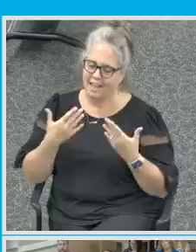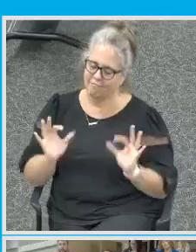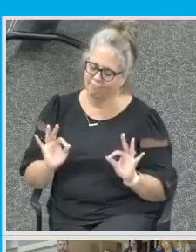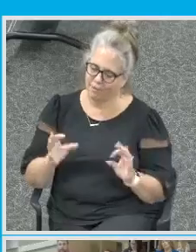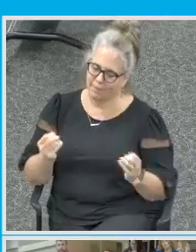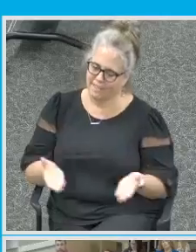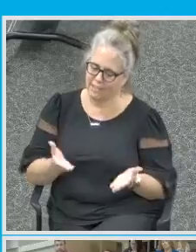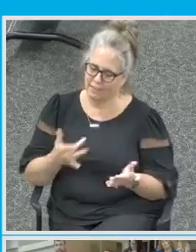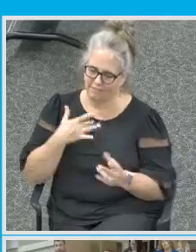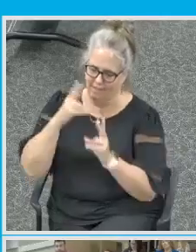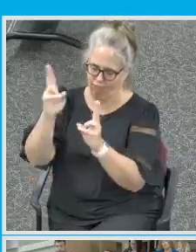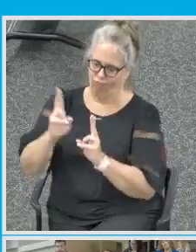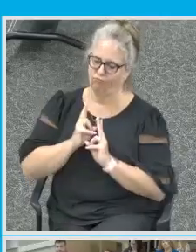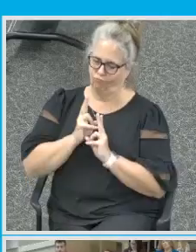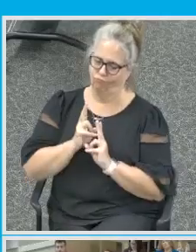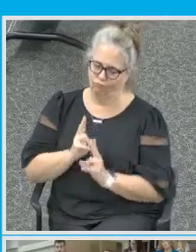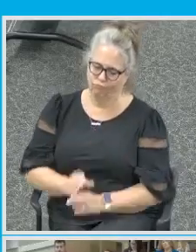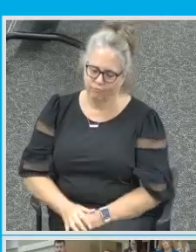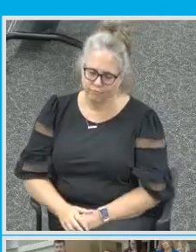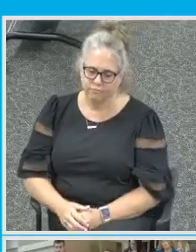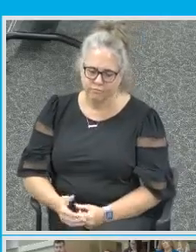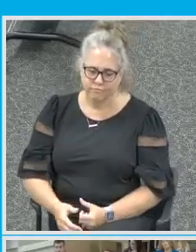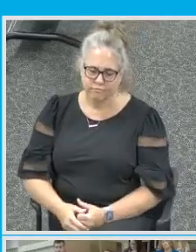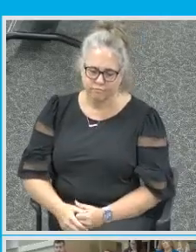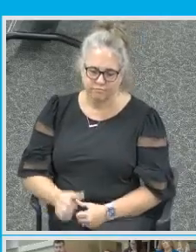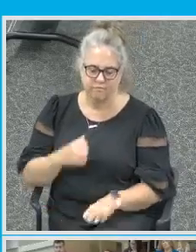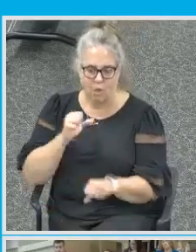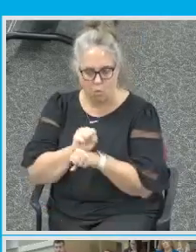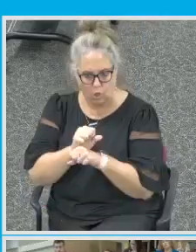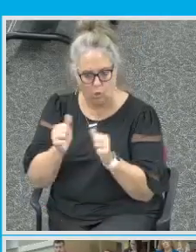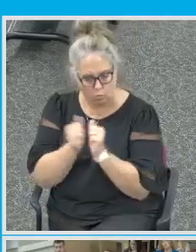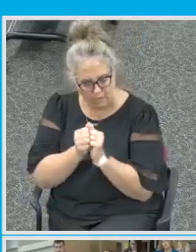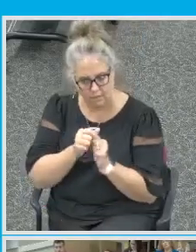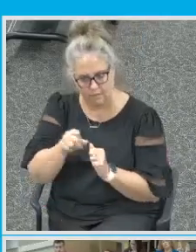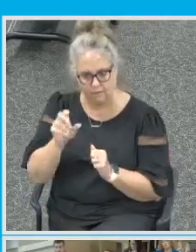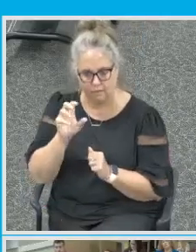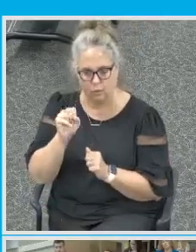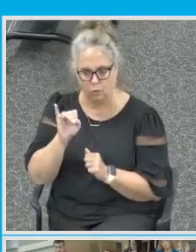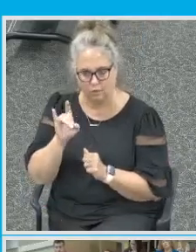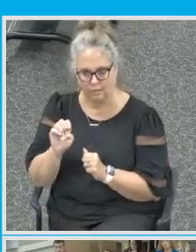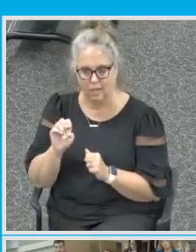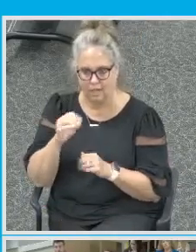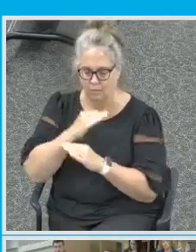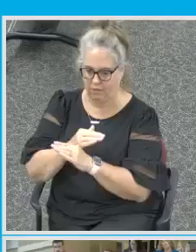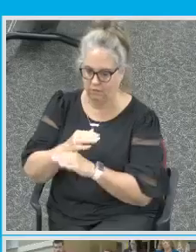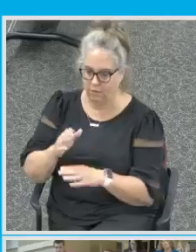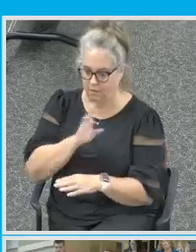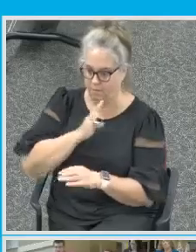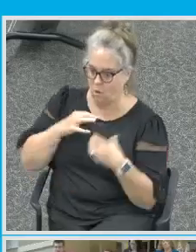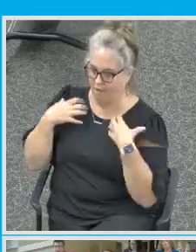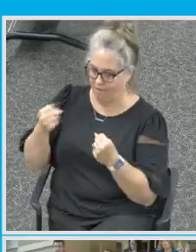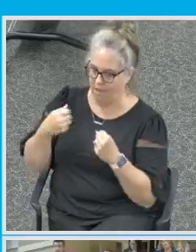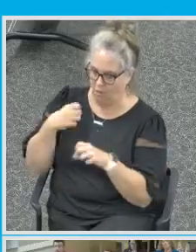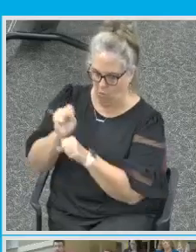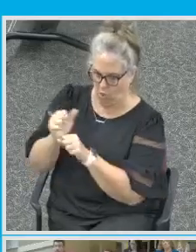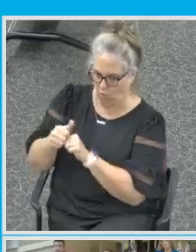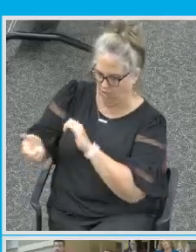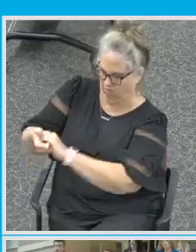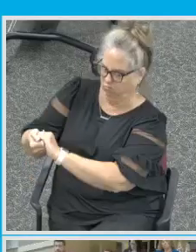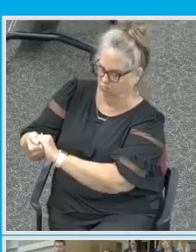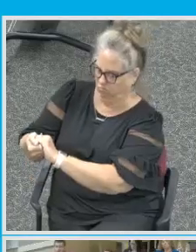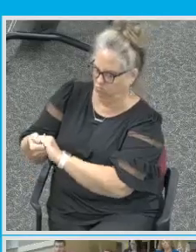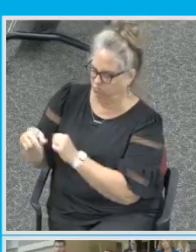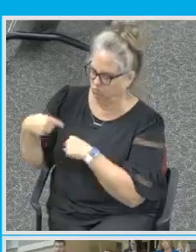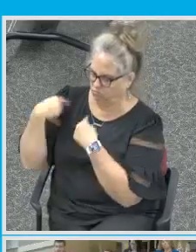Group and the longstanding partnership with public health. I have been a part of YSP since its inception several years ago at a time when our community was struggling with